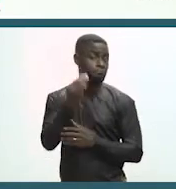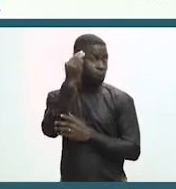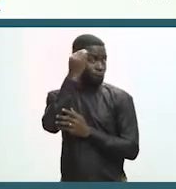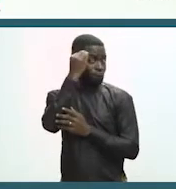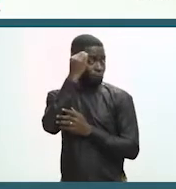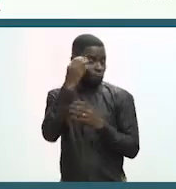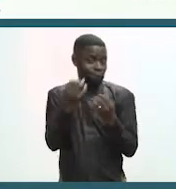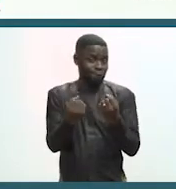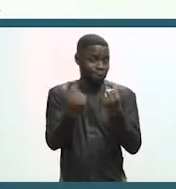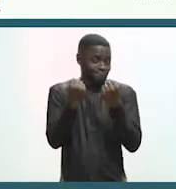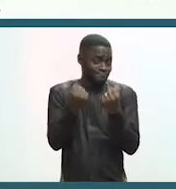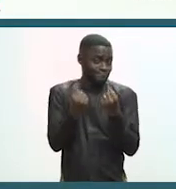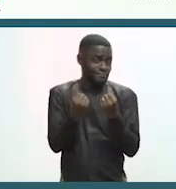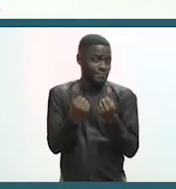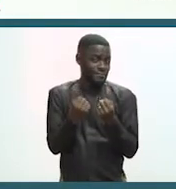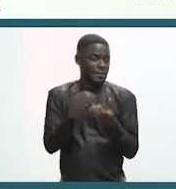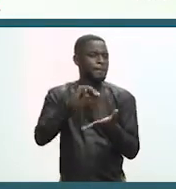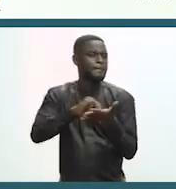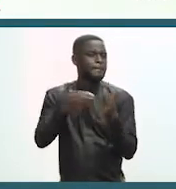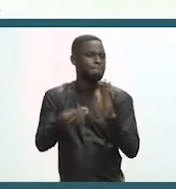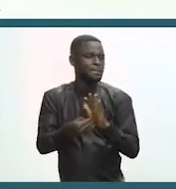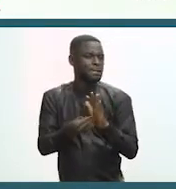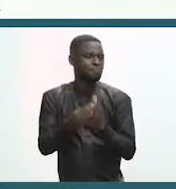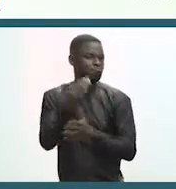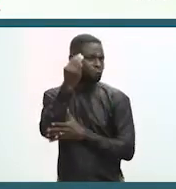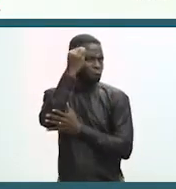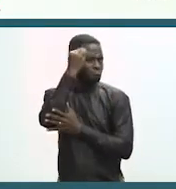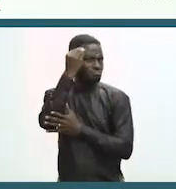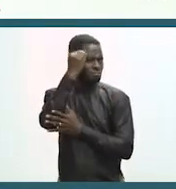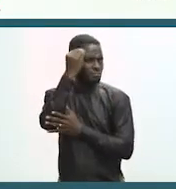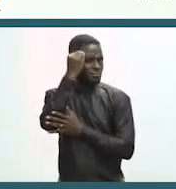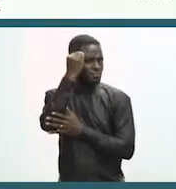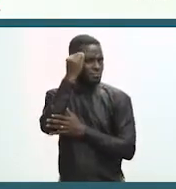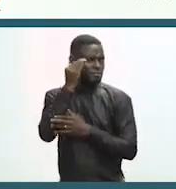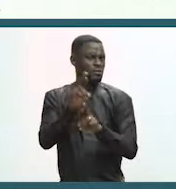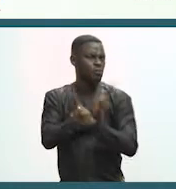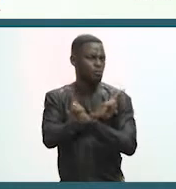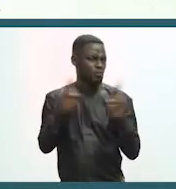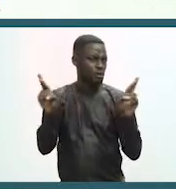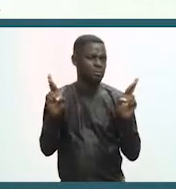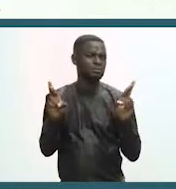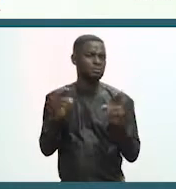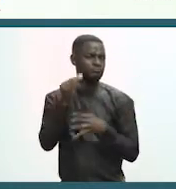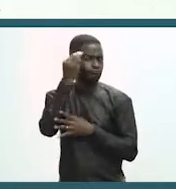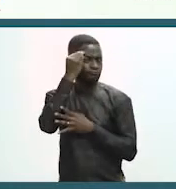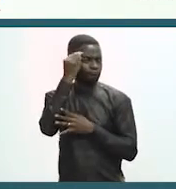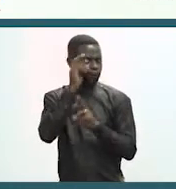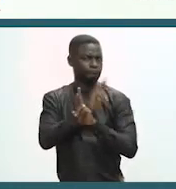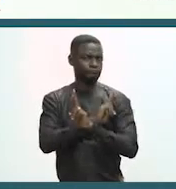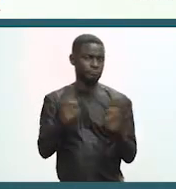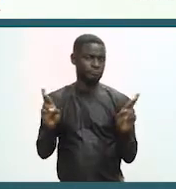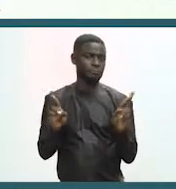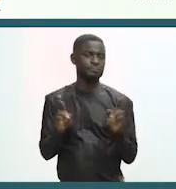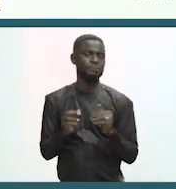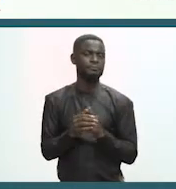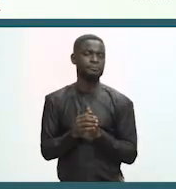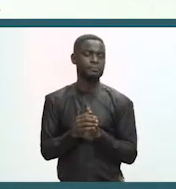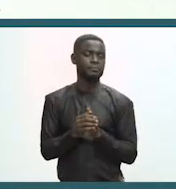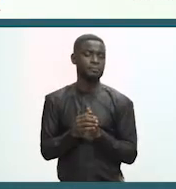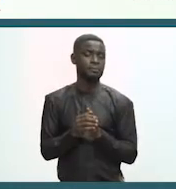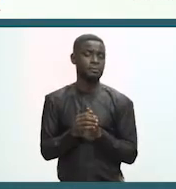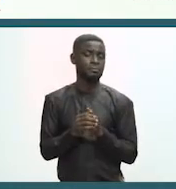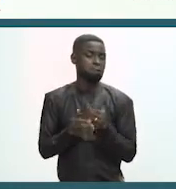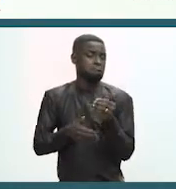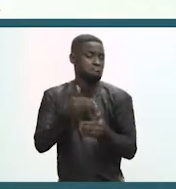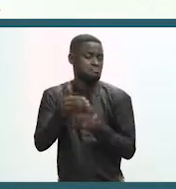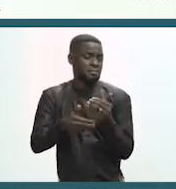mentally strong is to be psychologically bulletproof. It is getting to the point